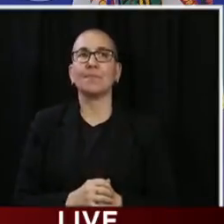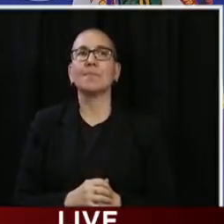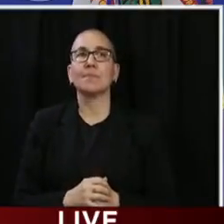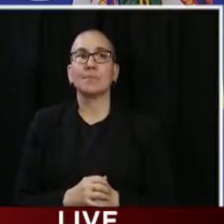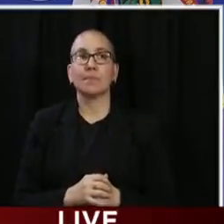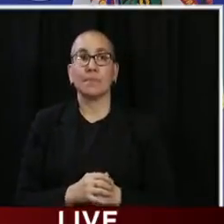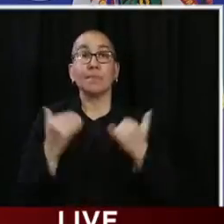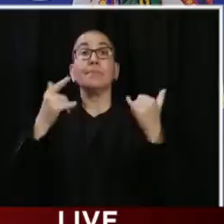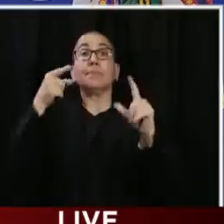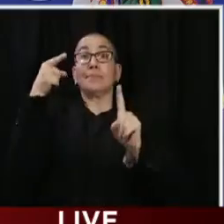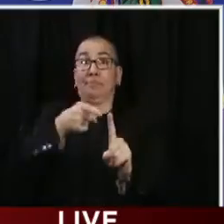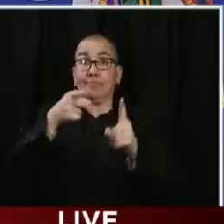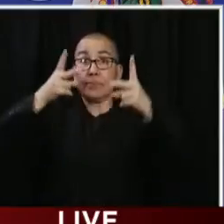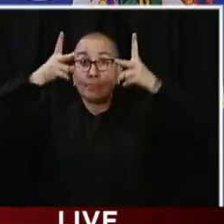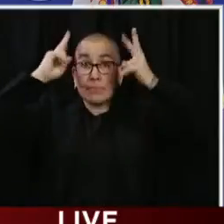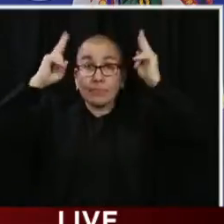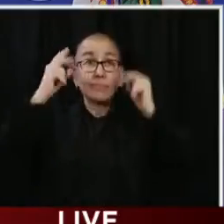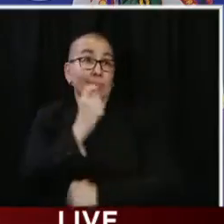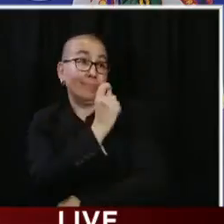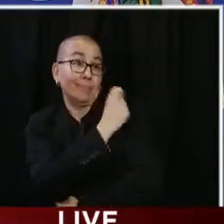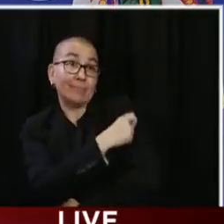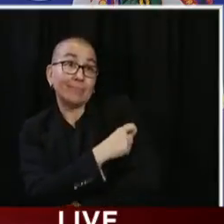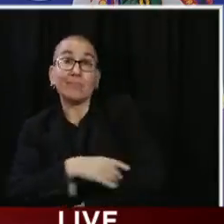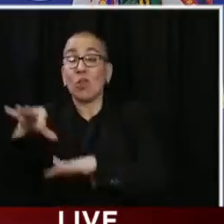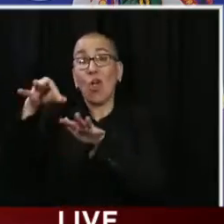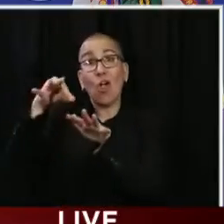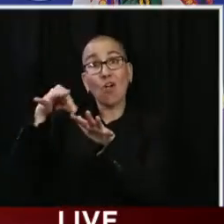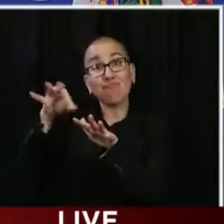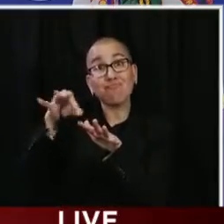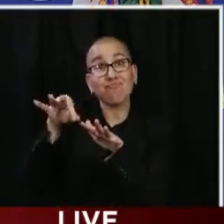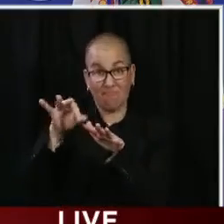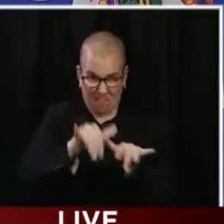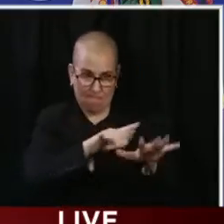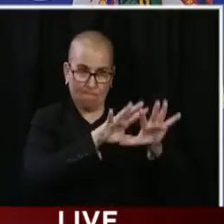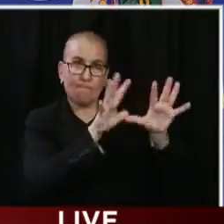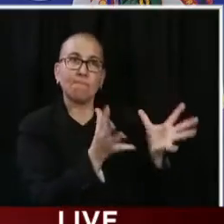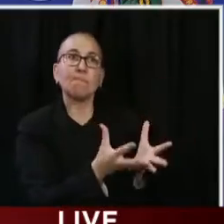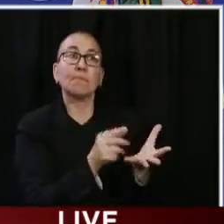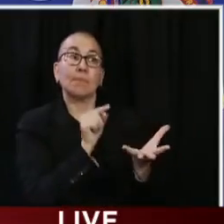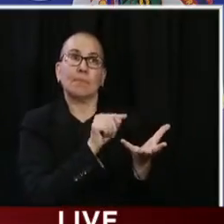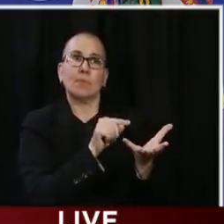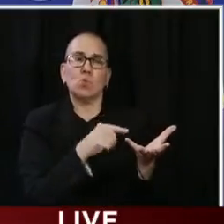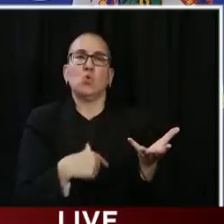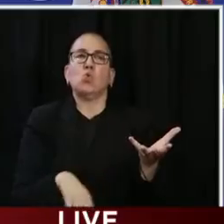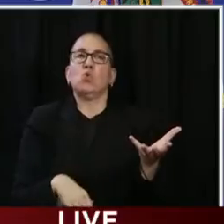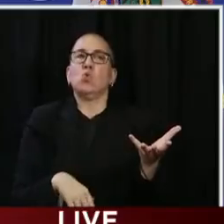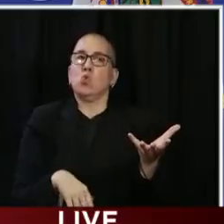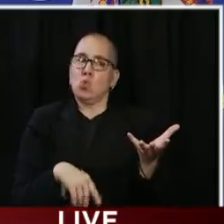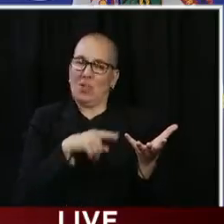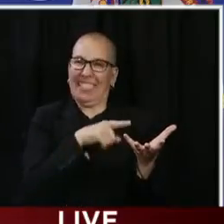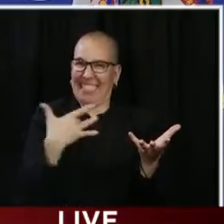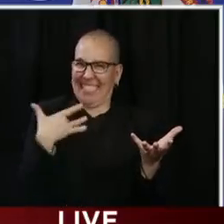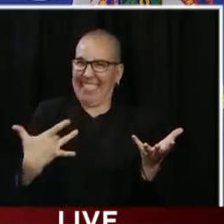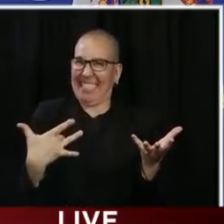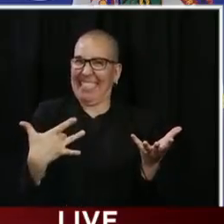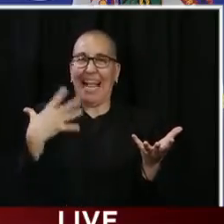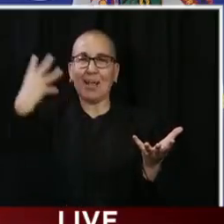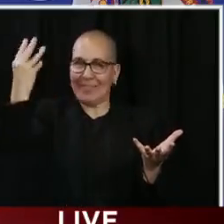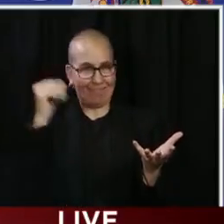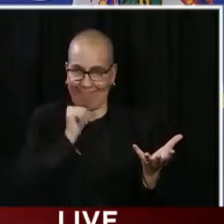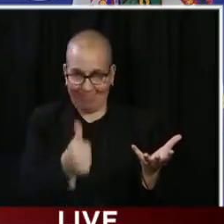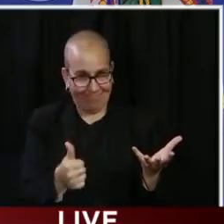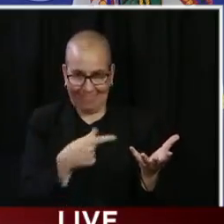is the barbers, the hair salons, the nail salons, the tattoo parlors. These happen generally indoors. There's not a lot of outdoor barbers out there.